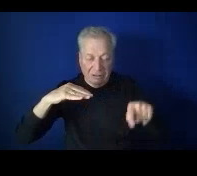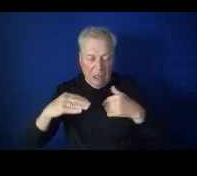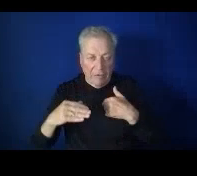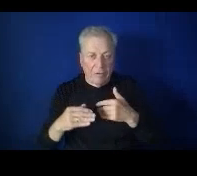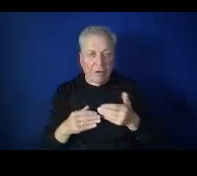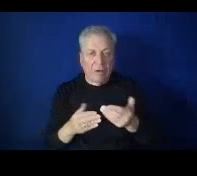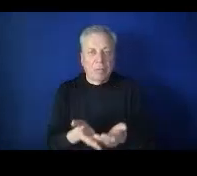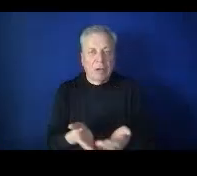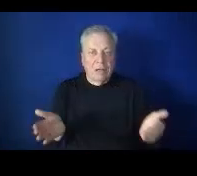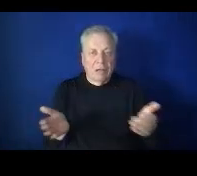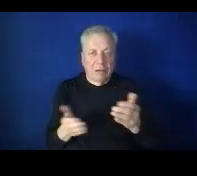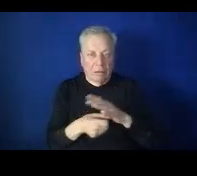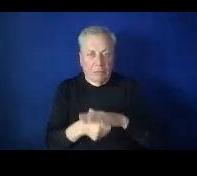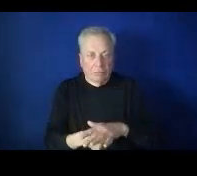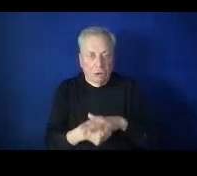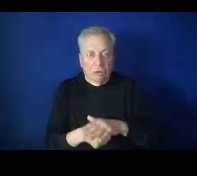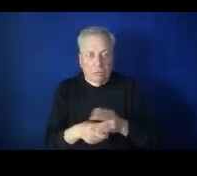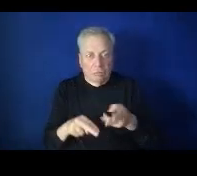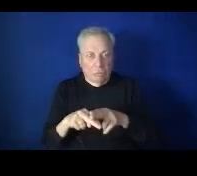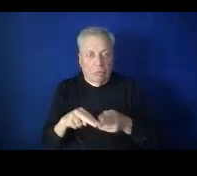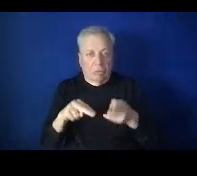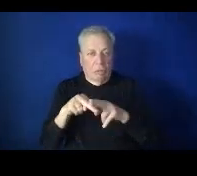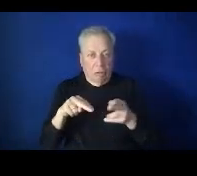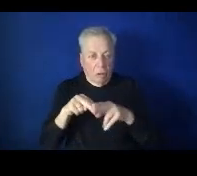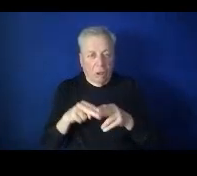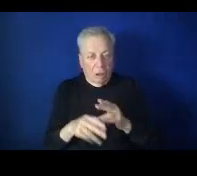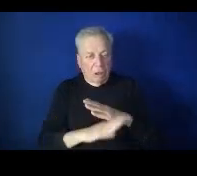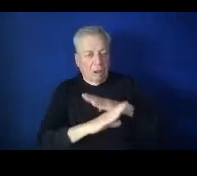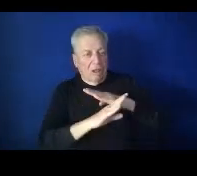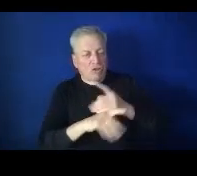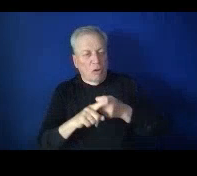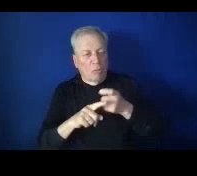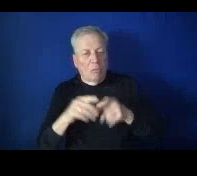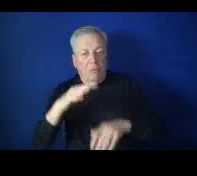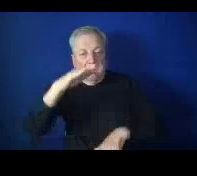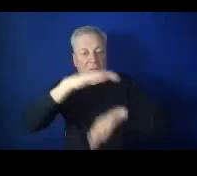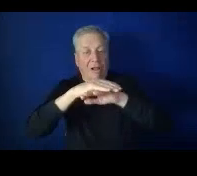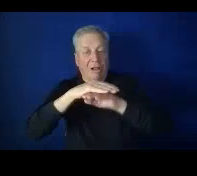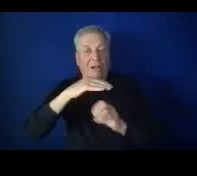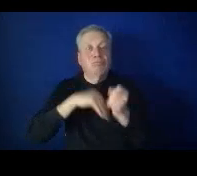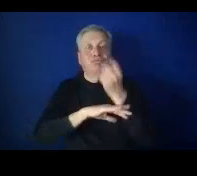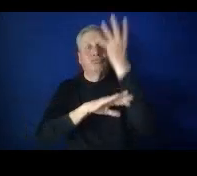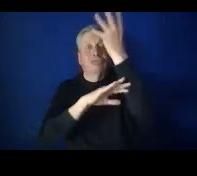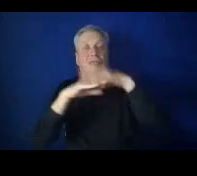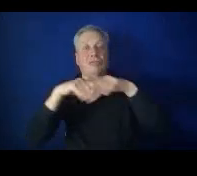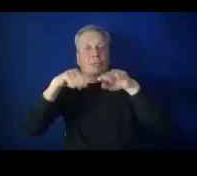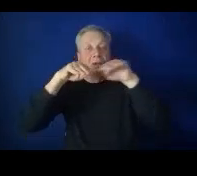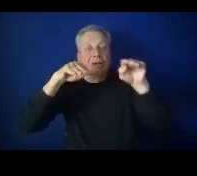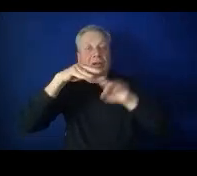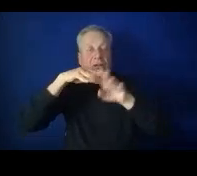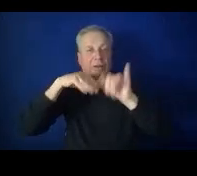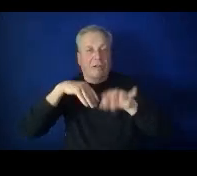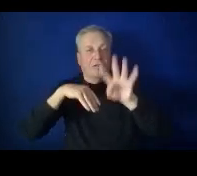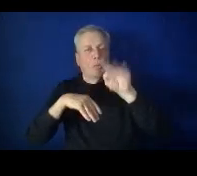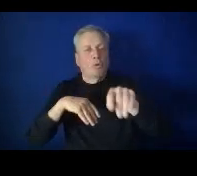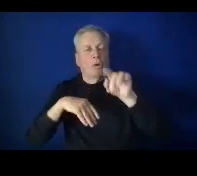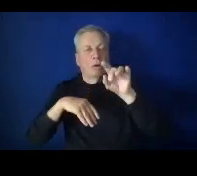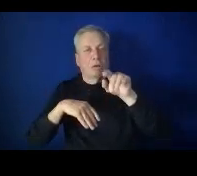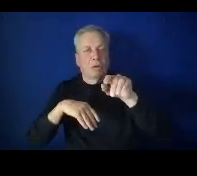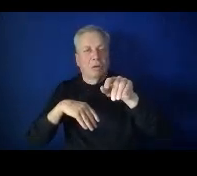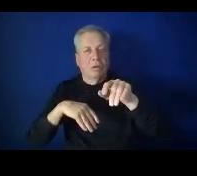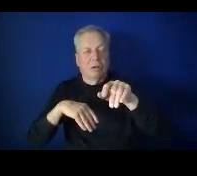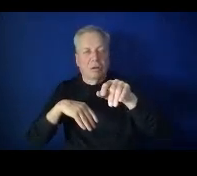as whatever was stopping it from getting to the surface, some sort of seal, that ruptured, which caused the magnitude 4.8 earthquake. And